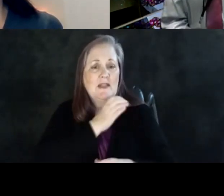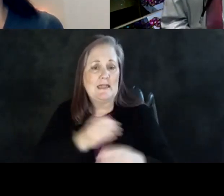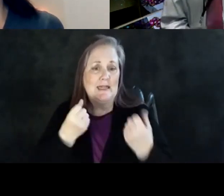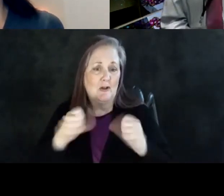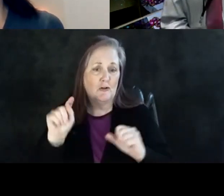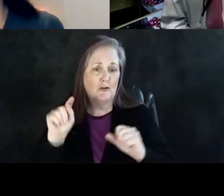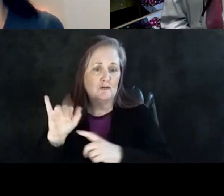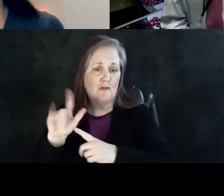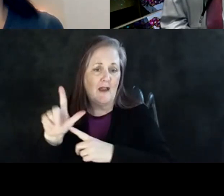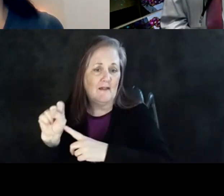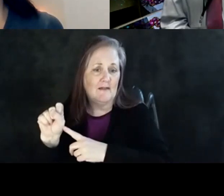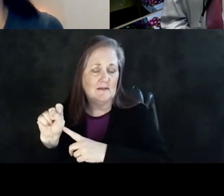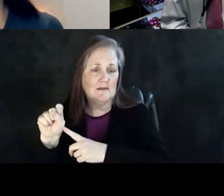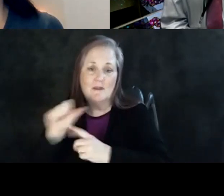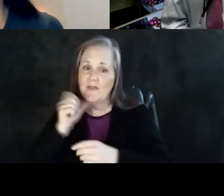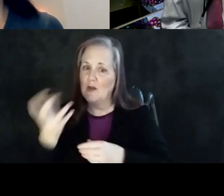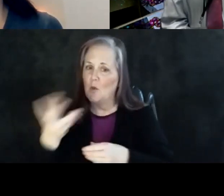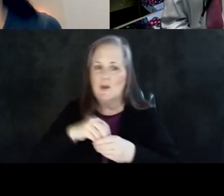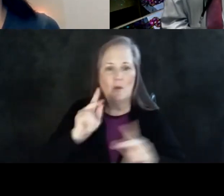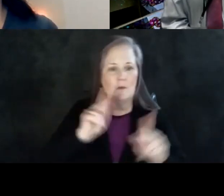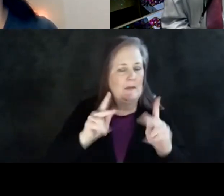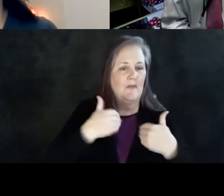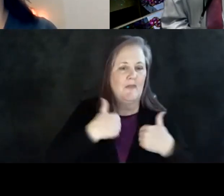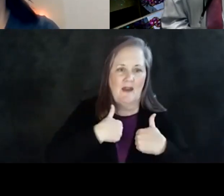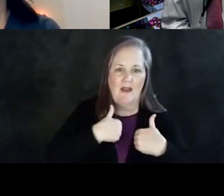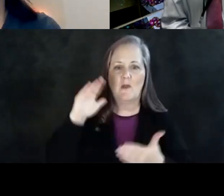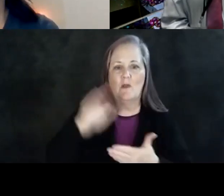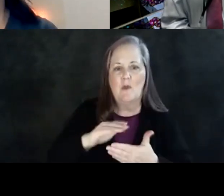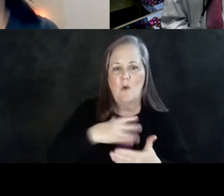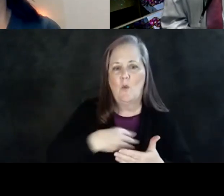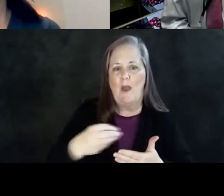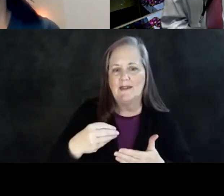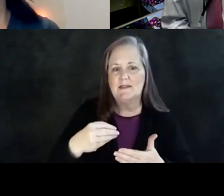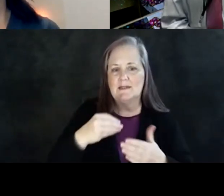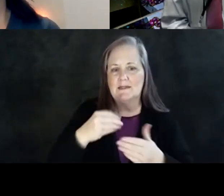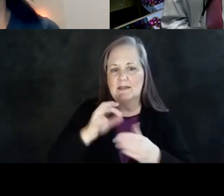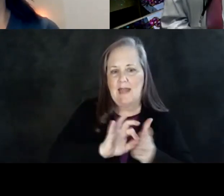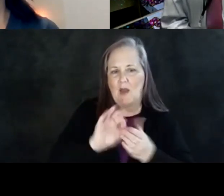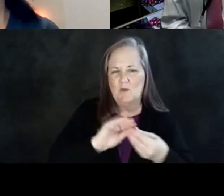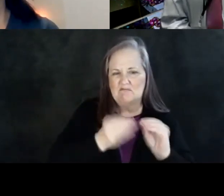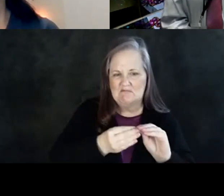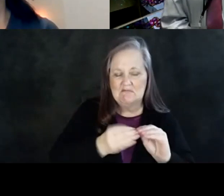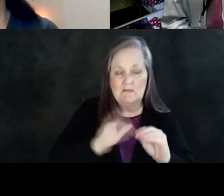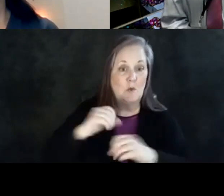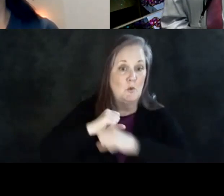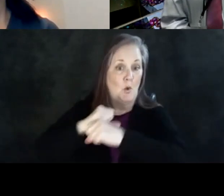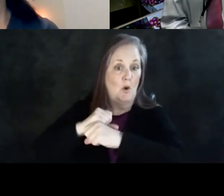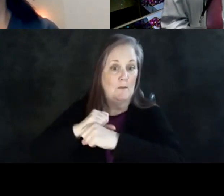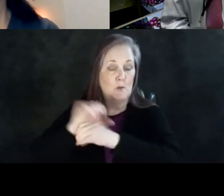trials do not include people who have low white counts. Anybody whose immune system